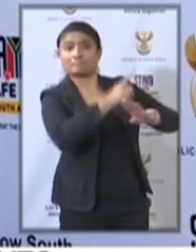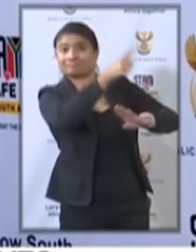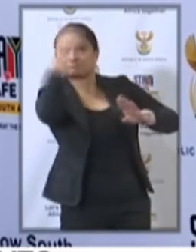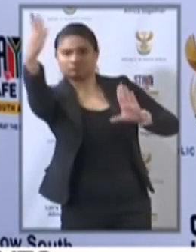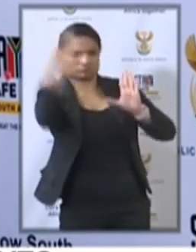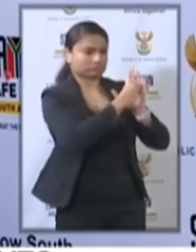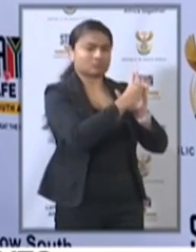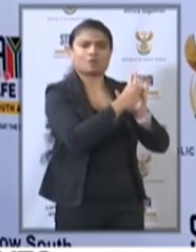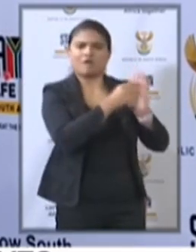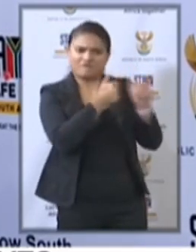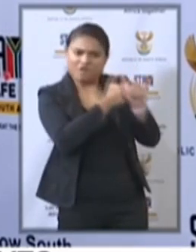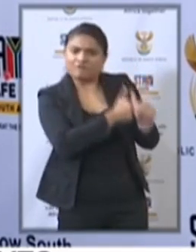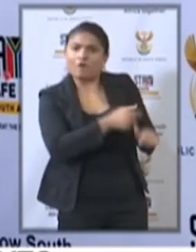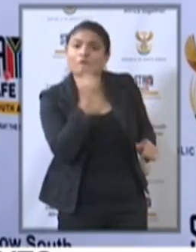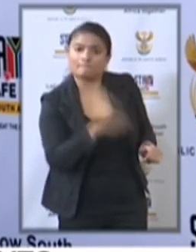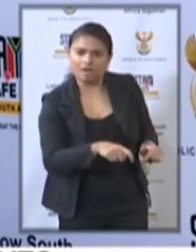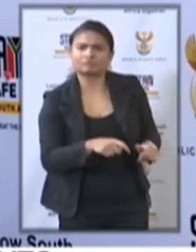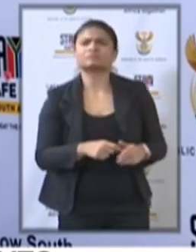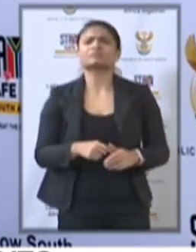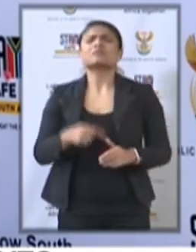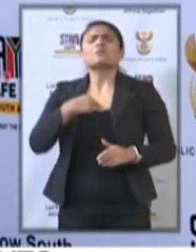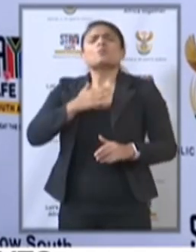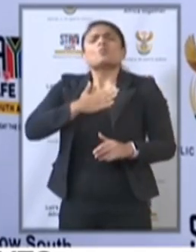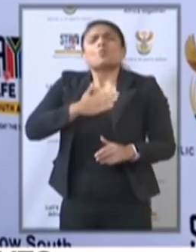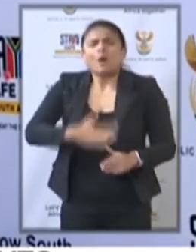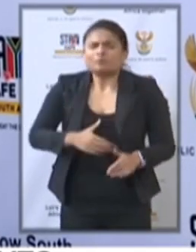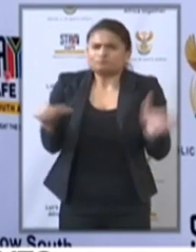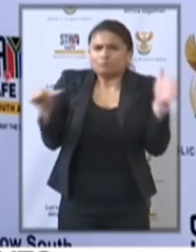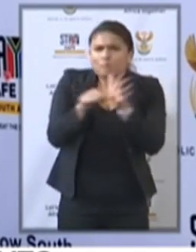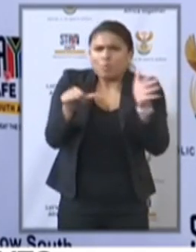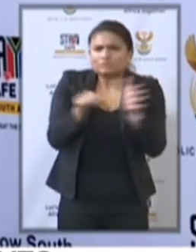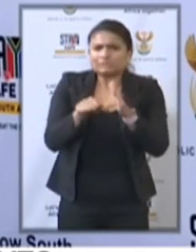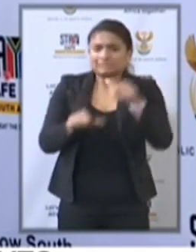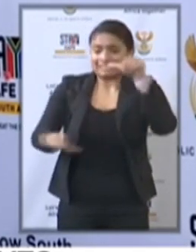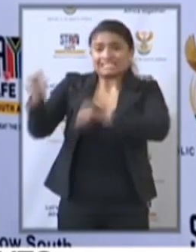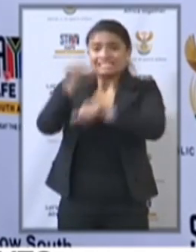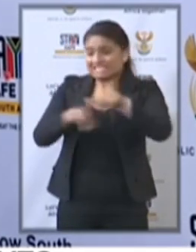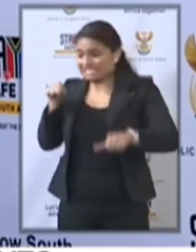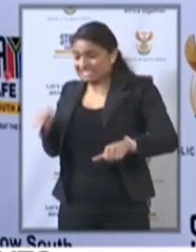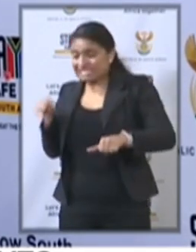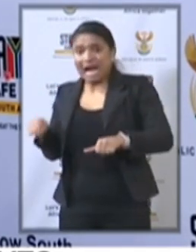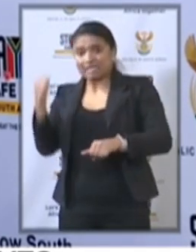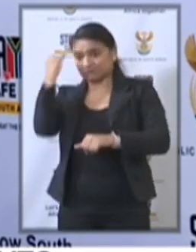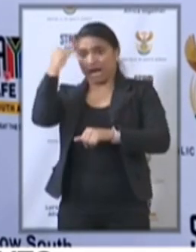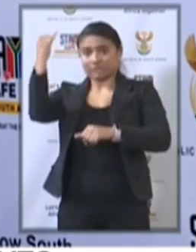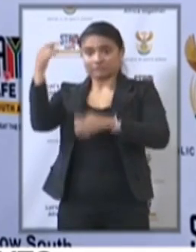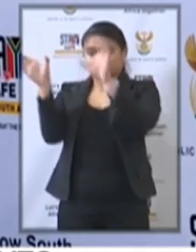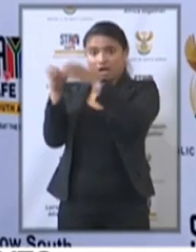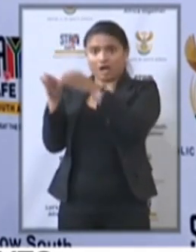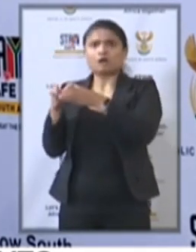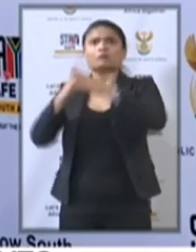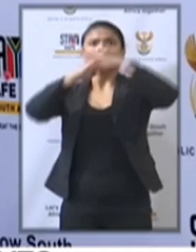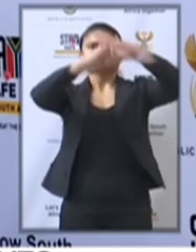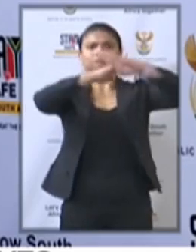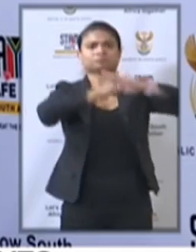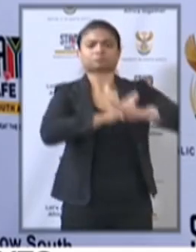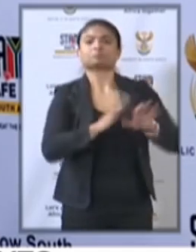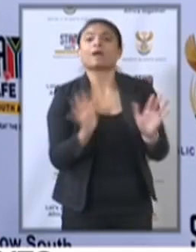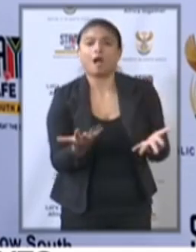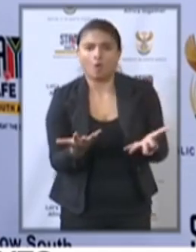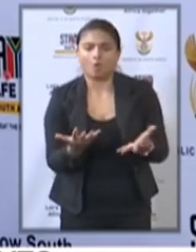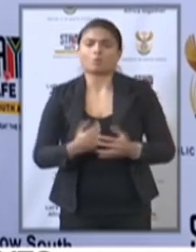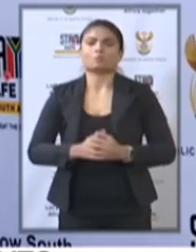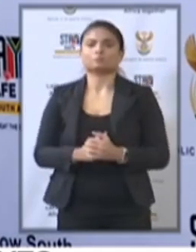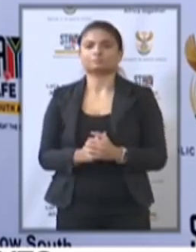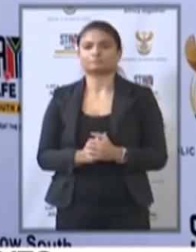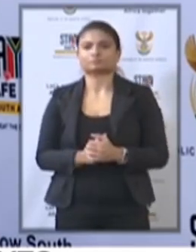Let me just highlight some of the key science interventions that we are making